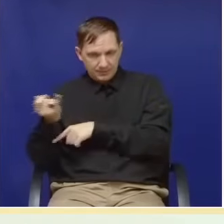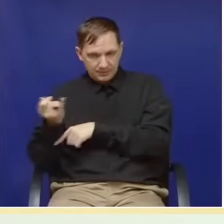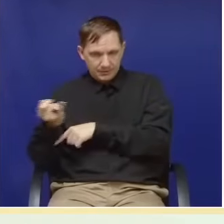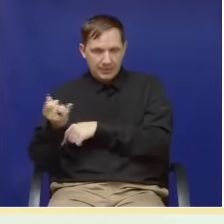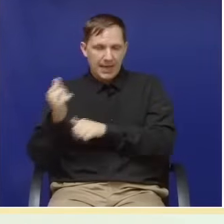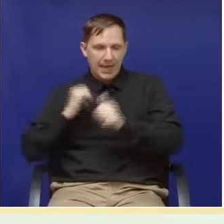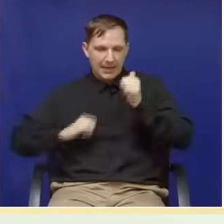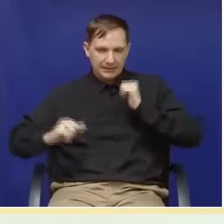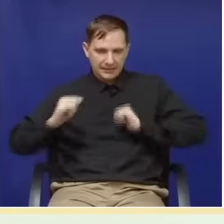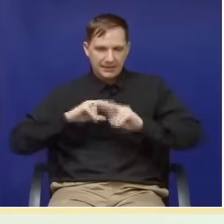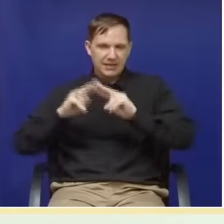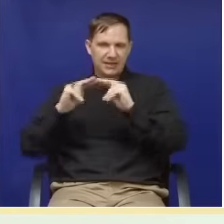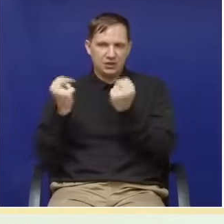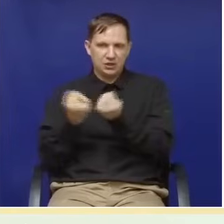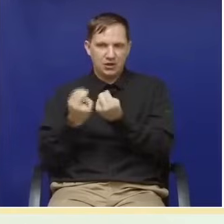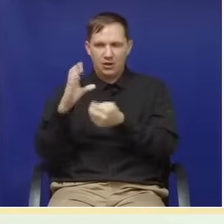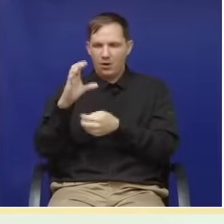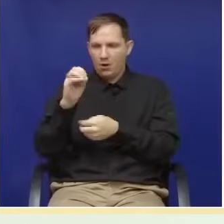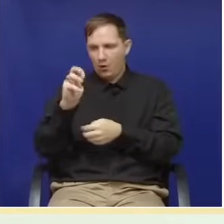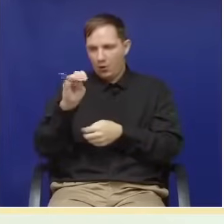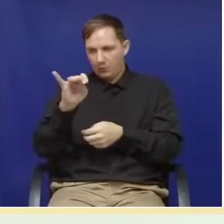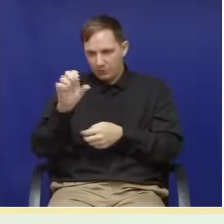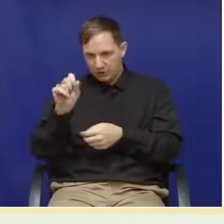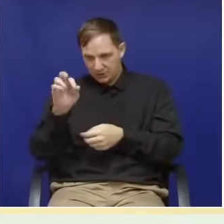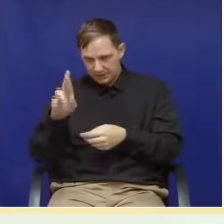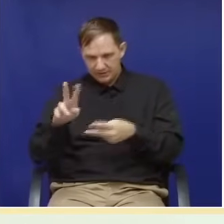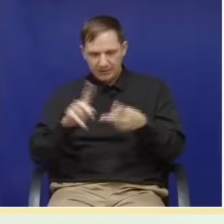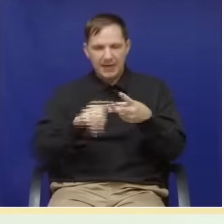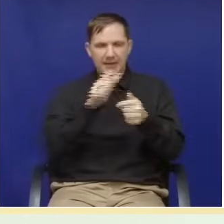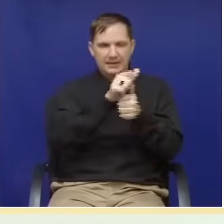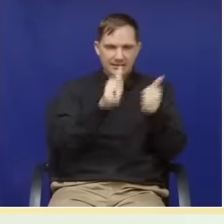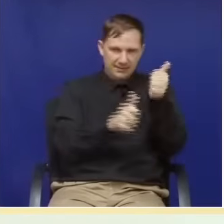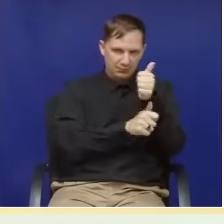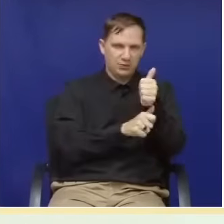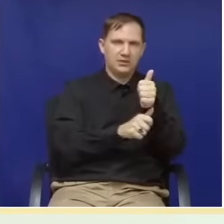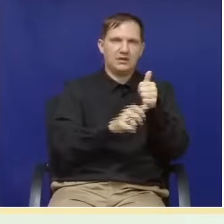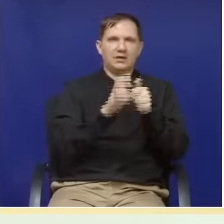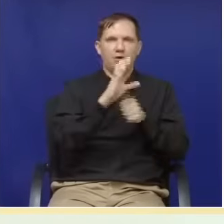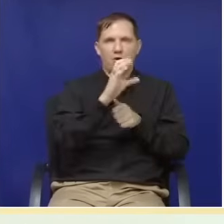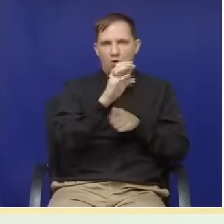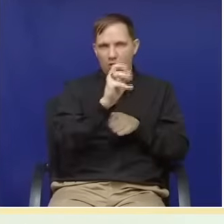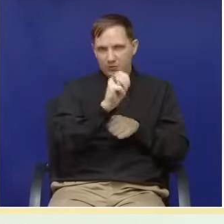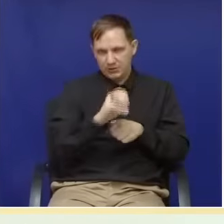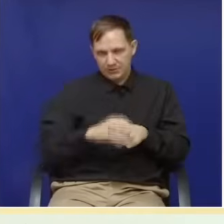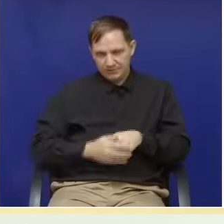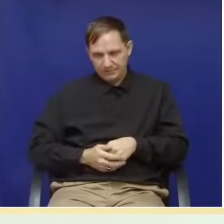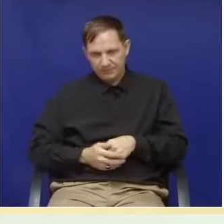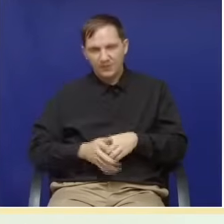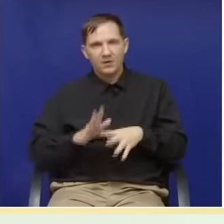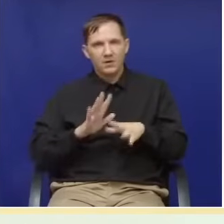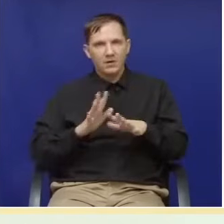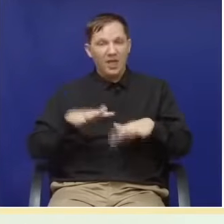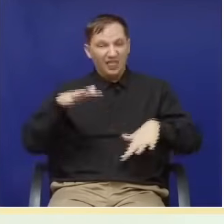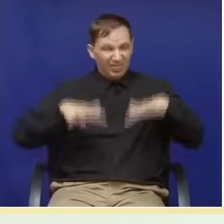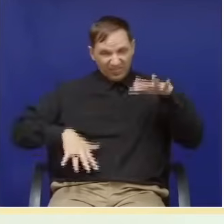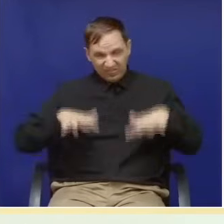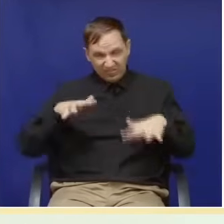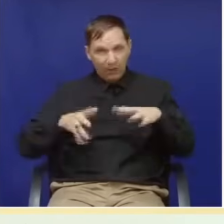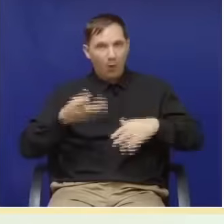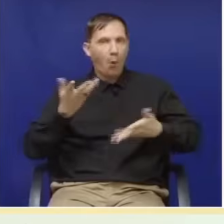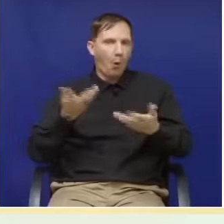National Commissioner and Acting Deputy National Commissioner, on organizational stability and or